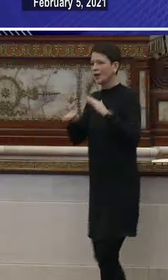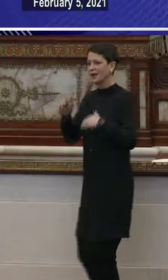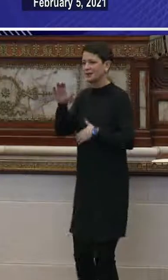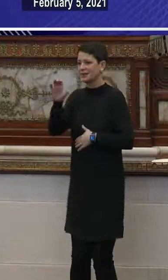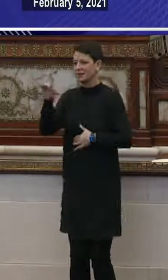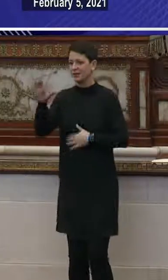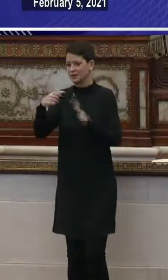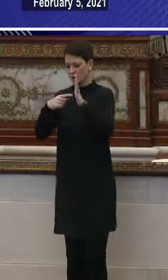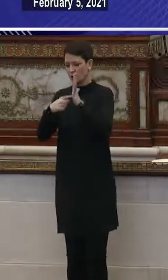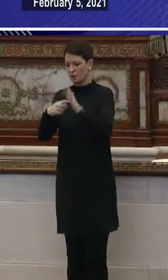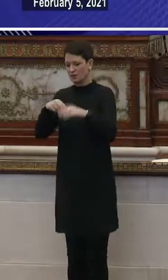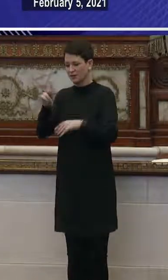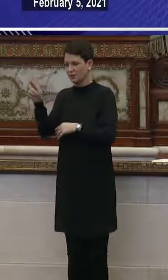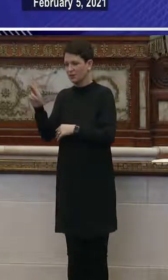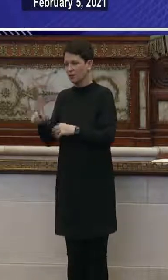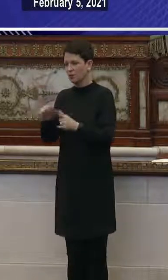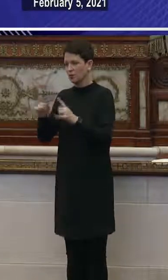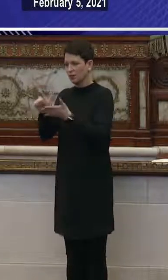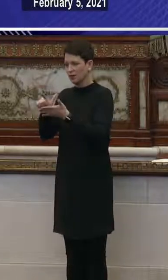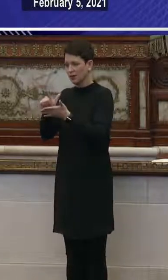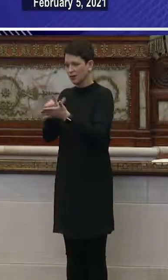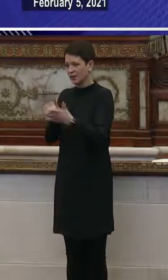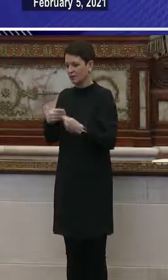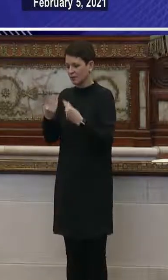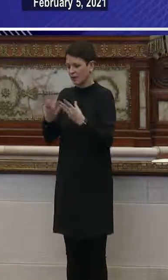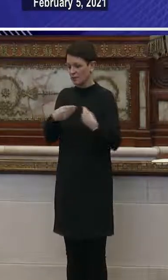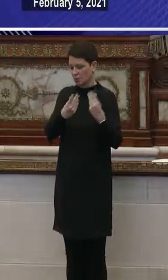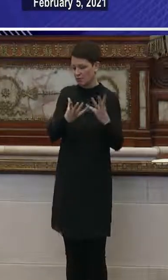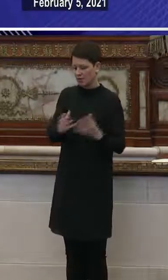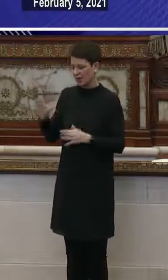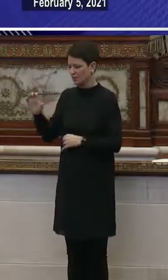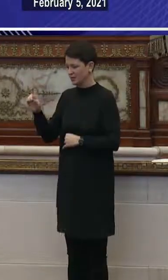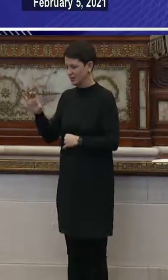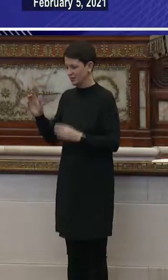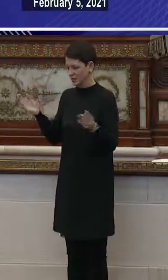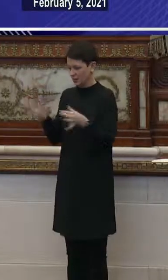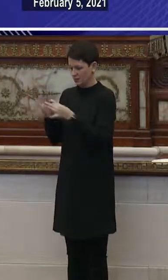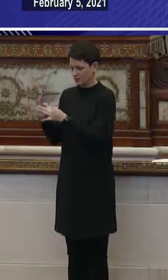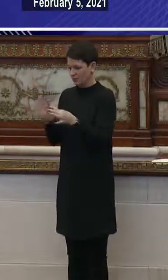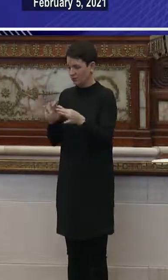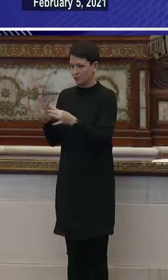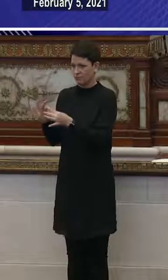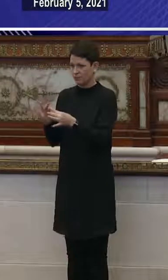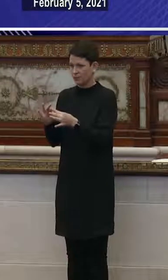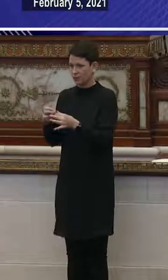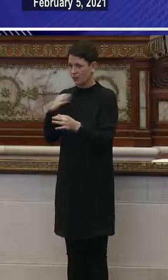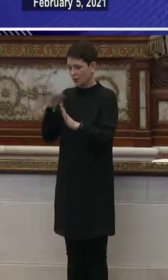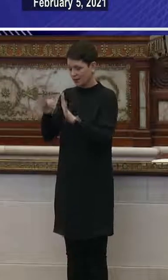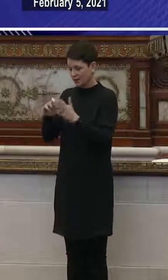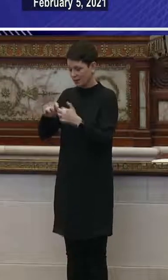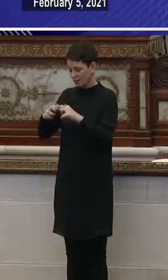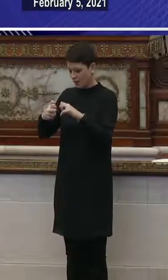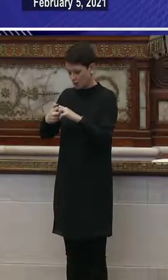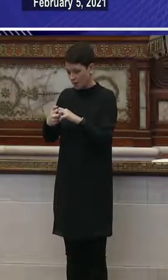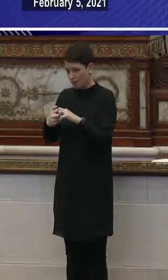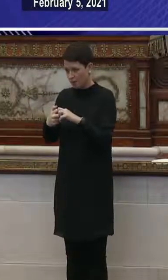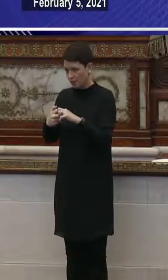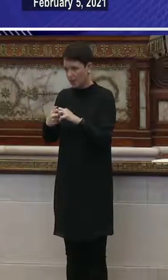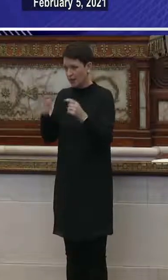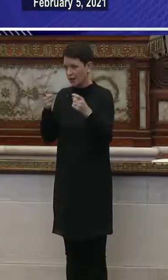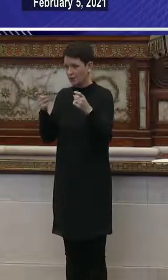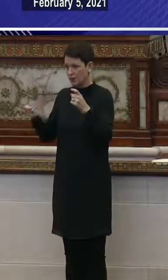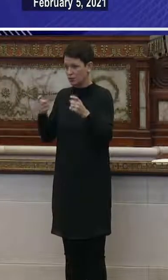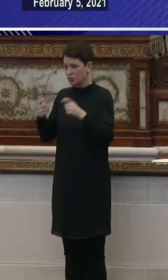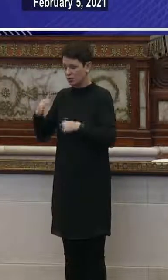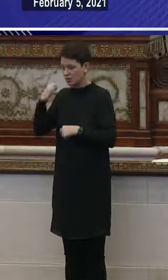in Philadelphia, legally the provider agreement is between the provider and the CDC. Should we identify problems with storage and handling, administration, or